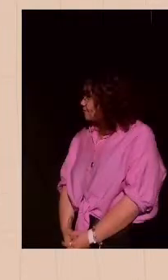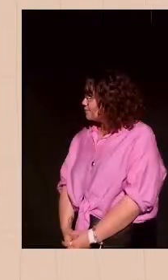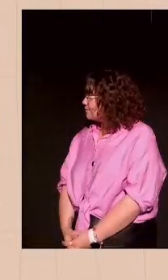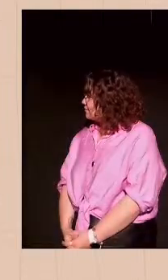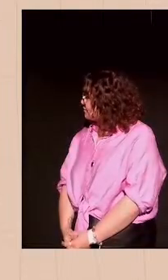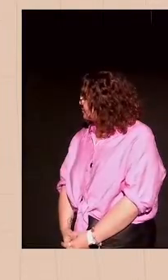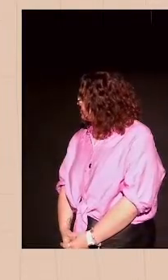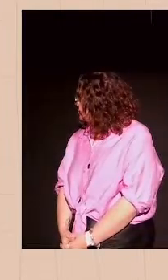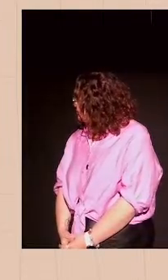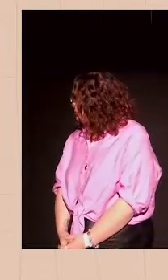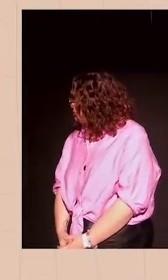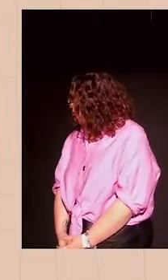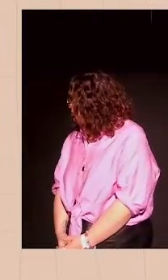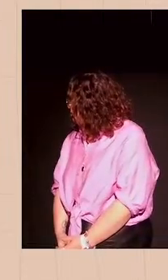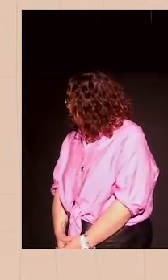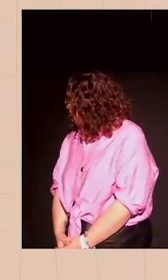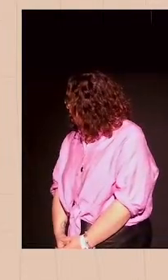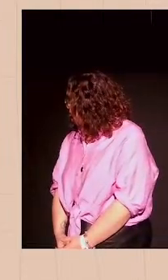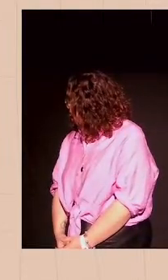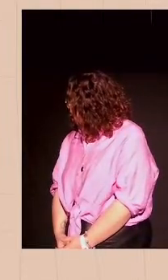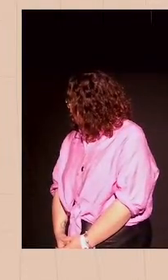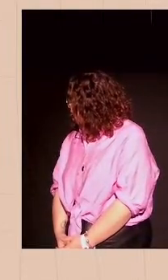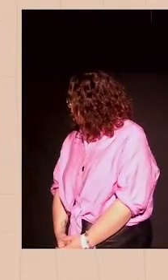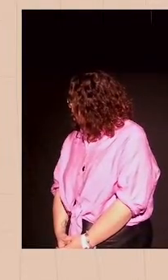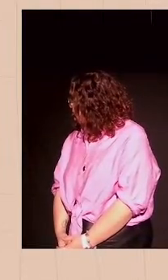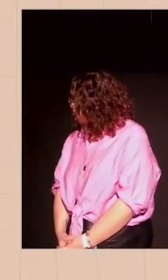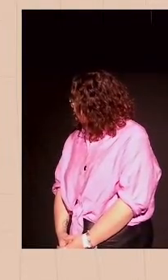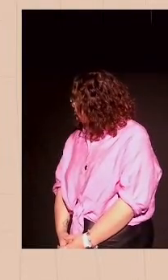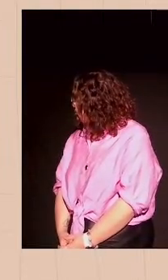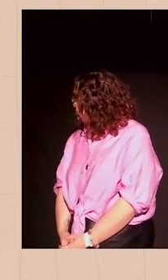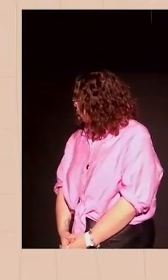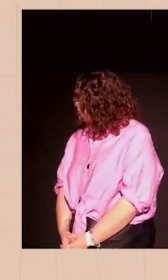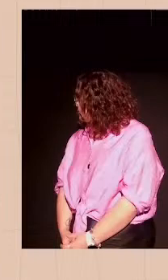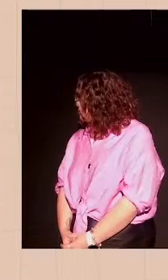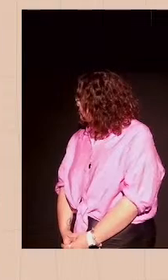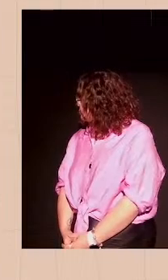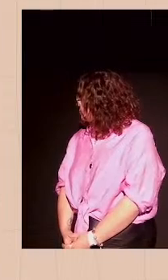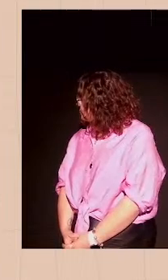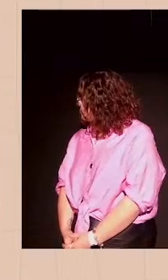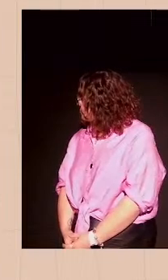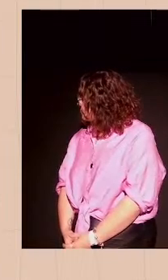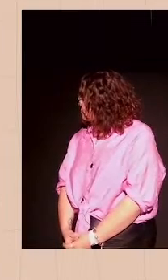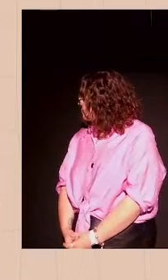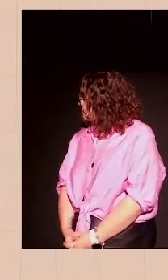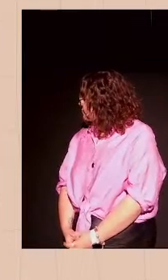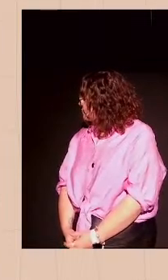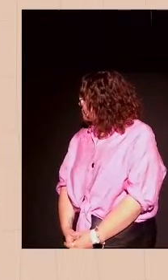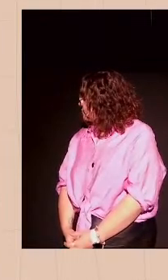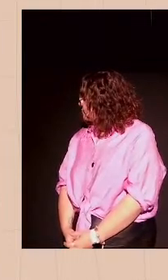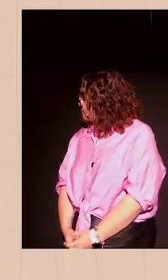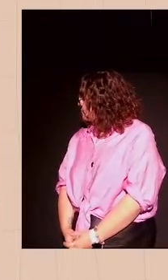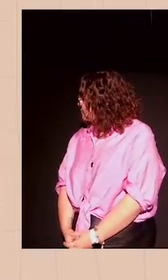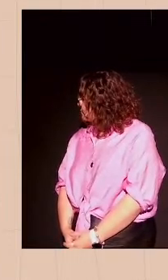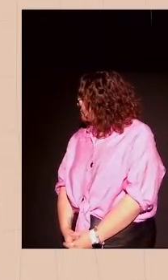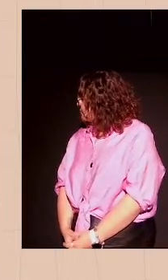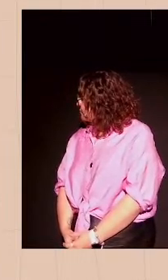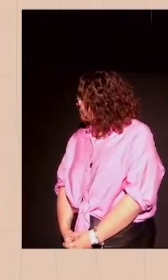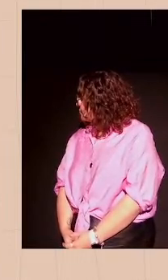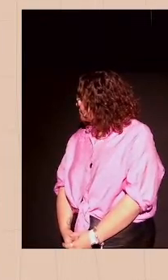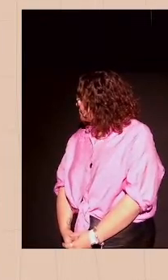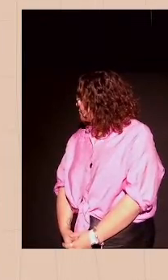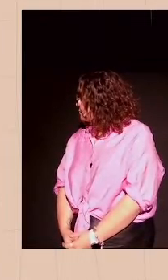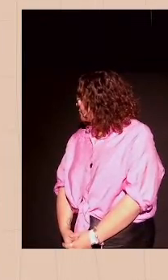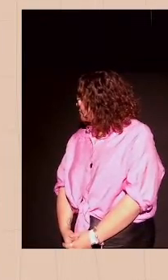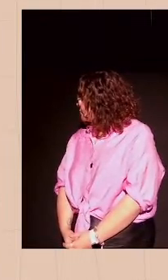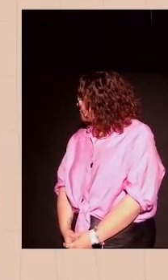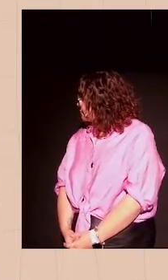My work has taken place in lots of different contexts and in different ways. So I've made